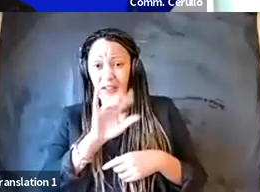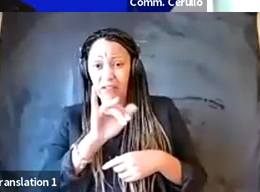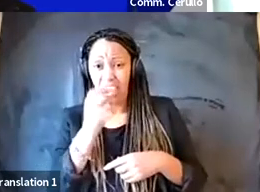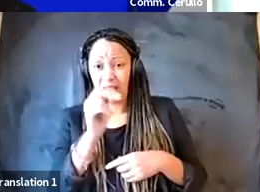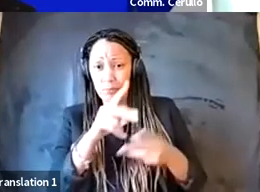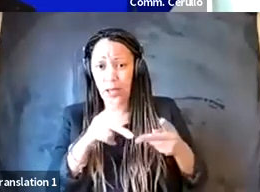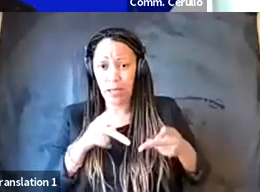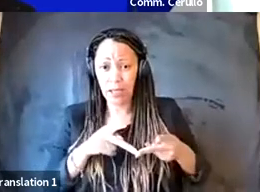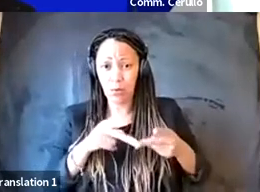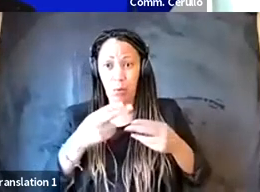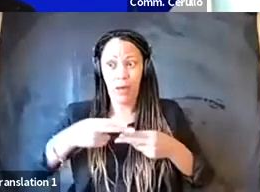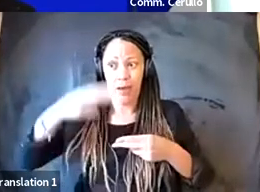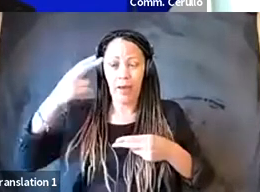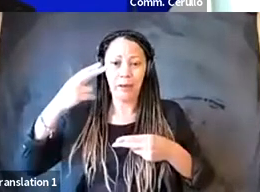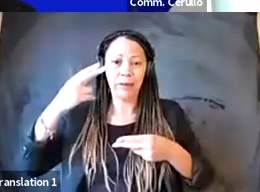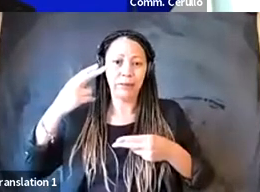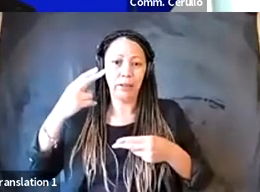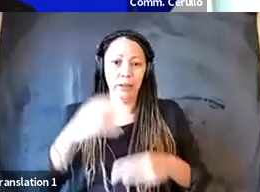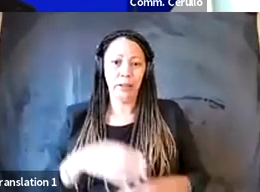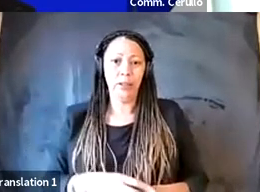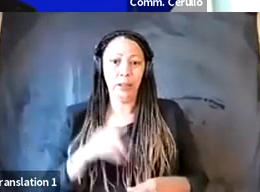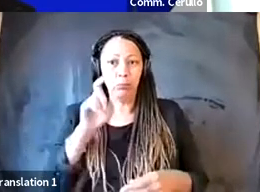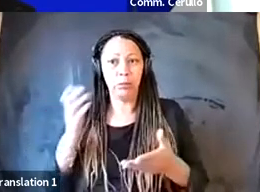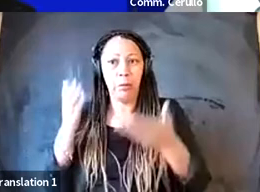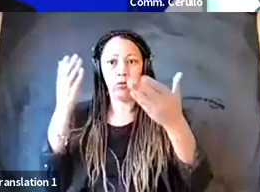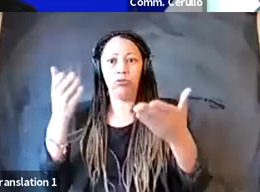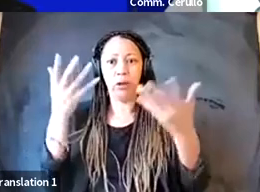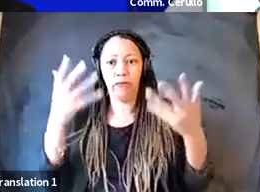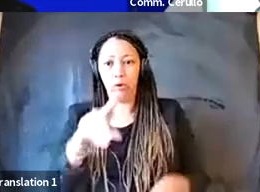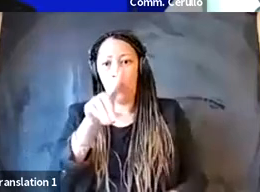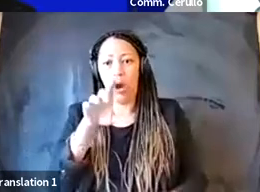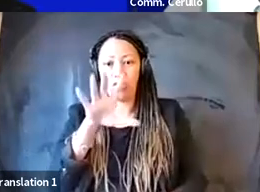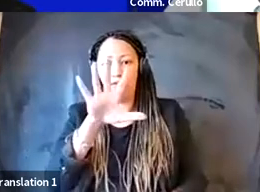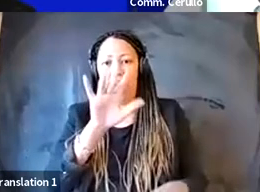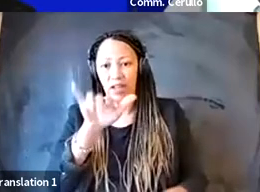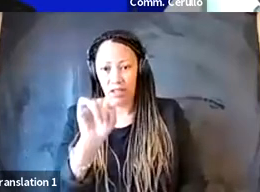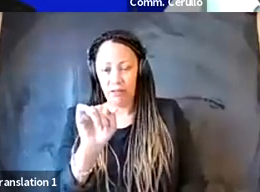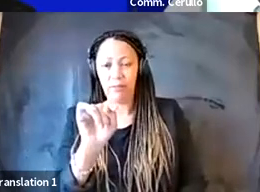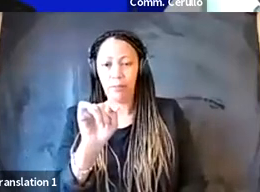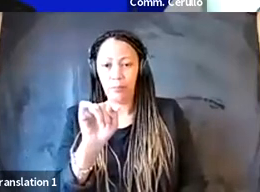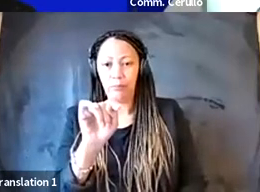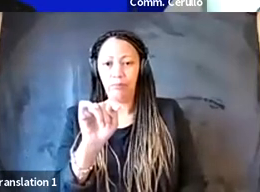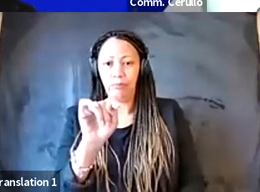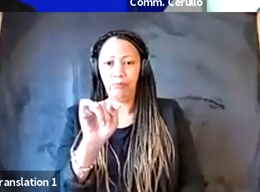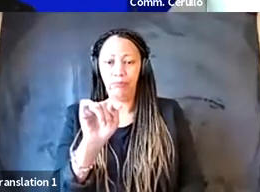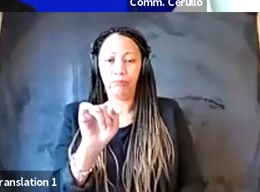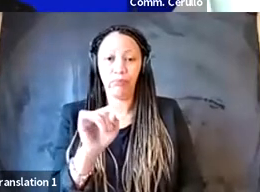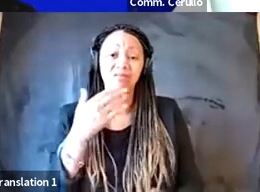that you have proposed right now at 105 feet is a valid concern of the borough